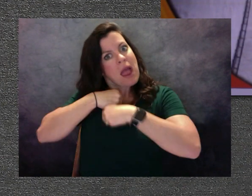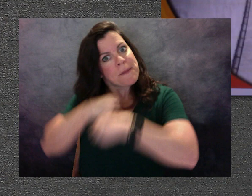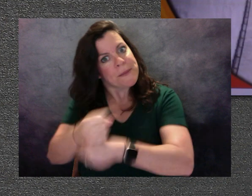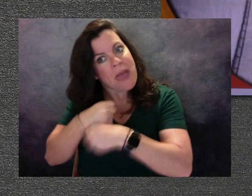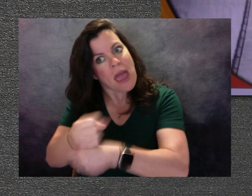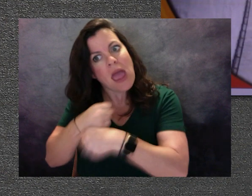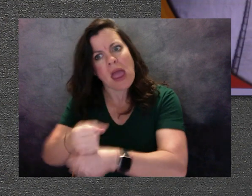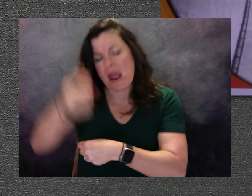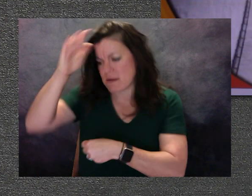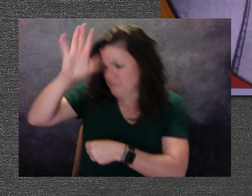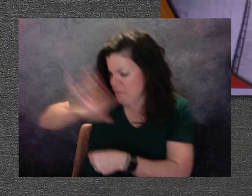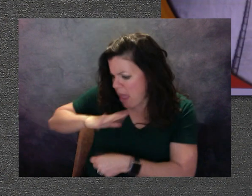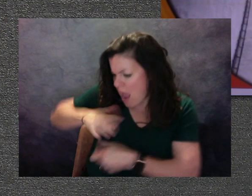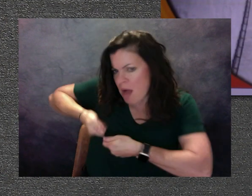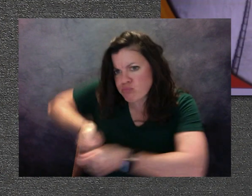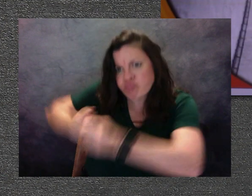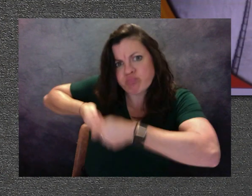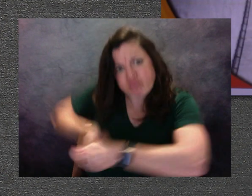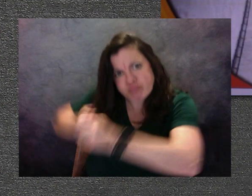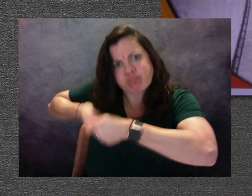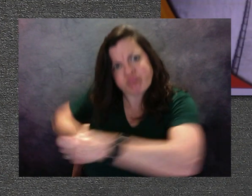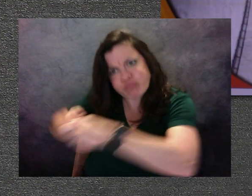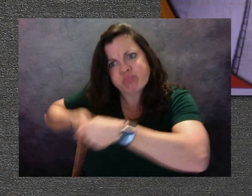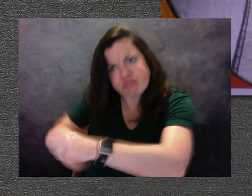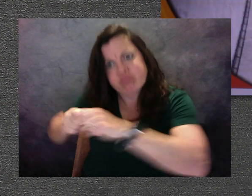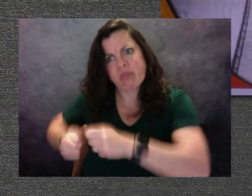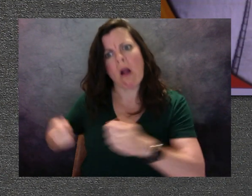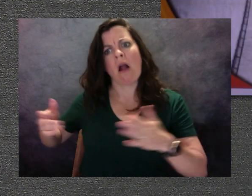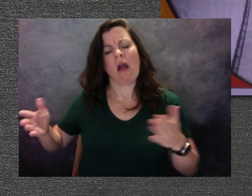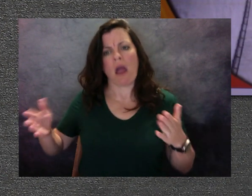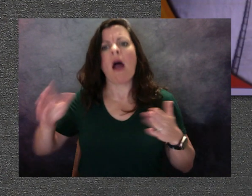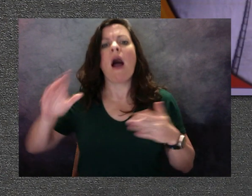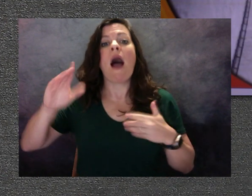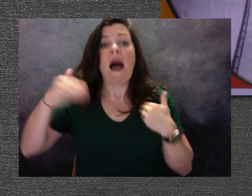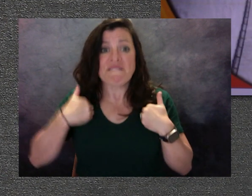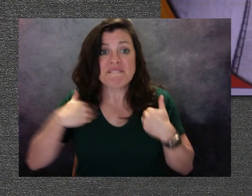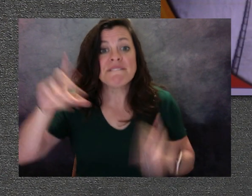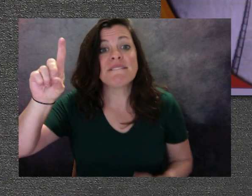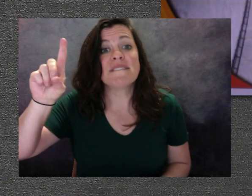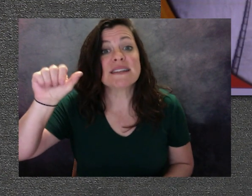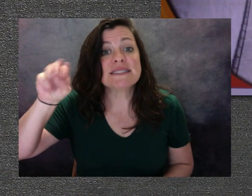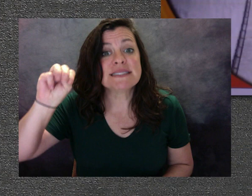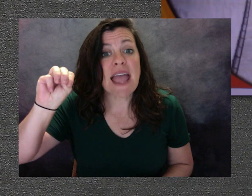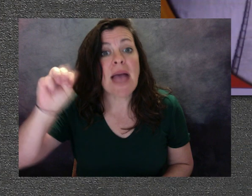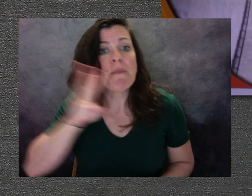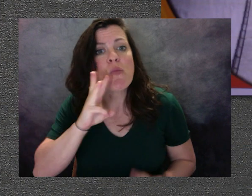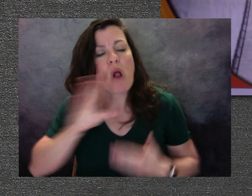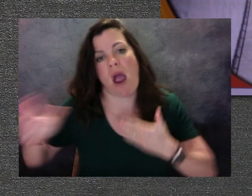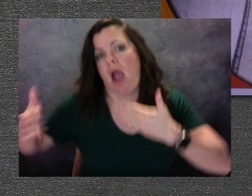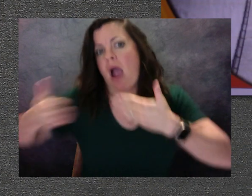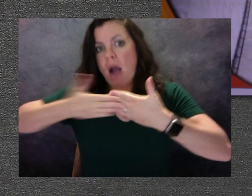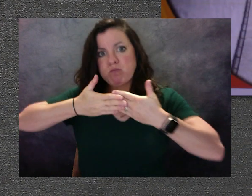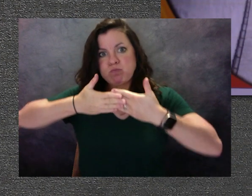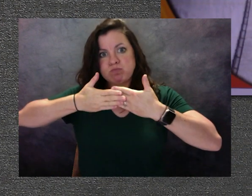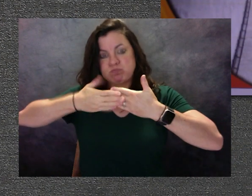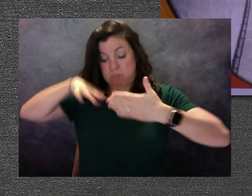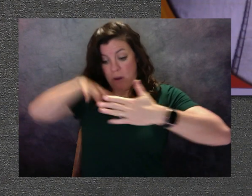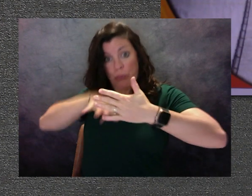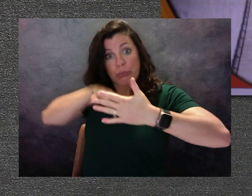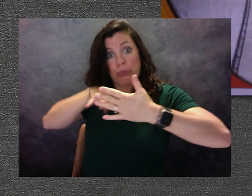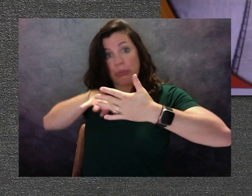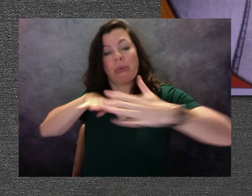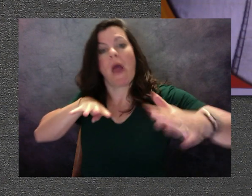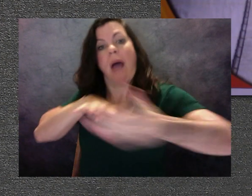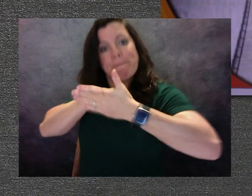This makes a big lake. Here's the dam right here, right here.